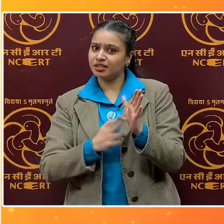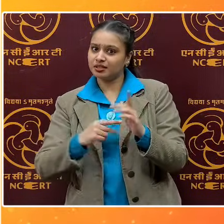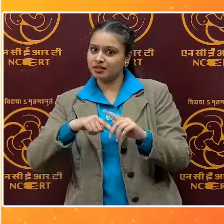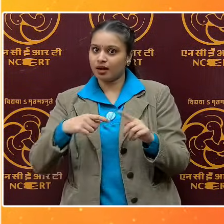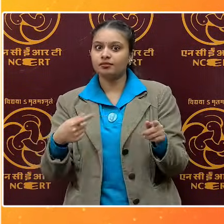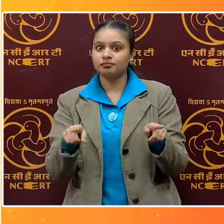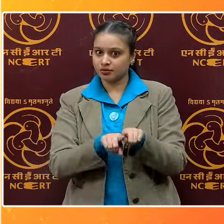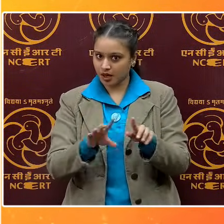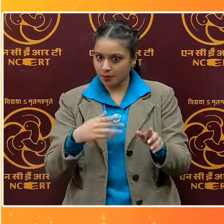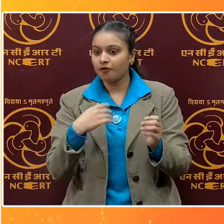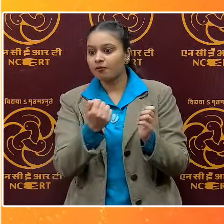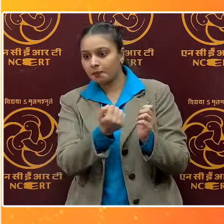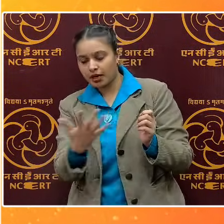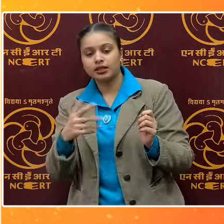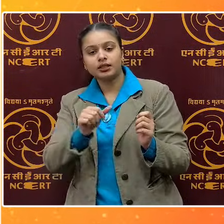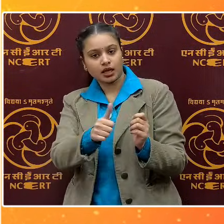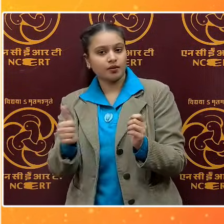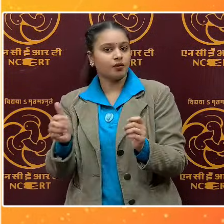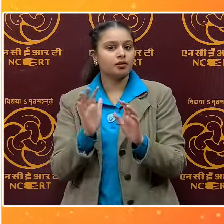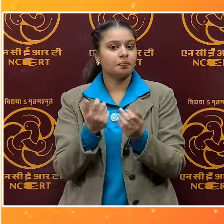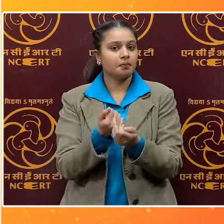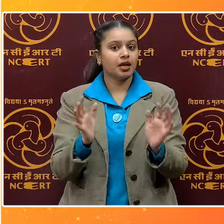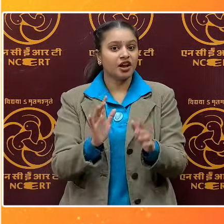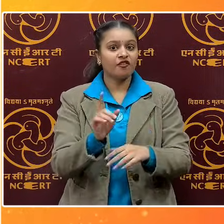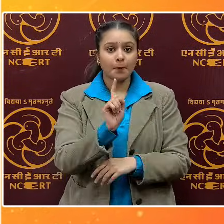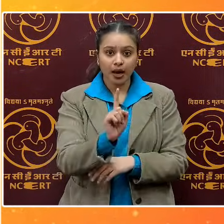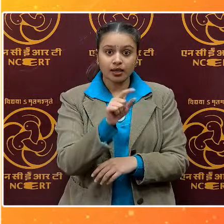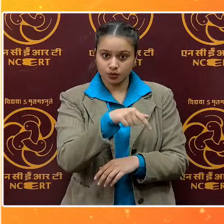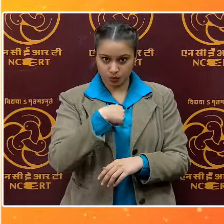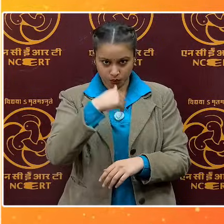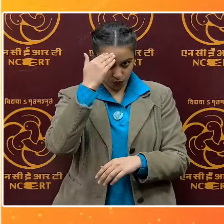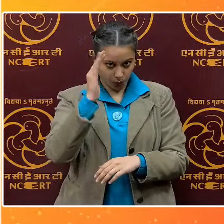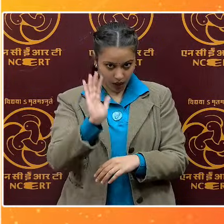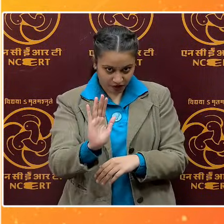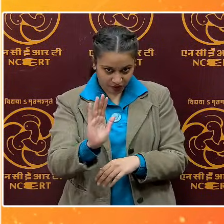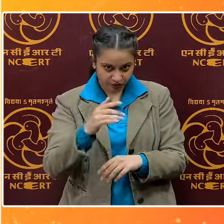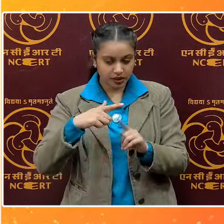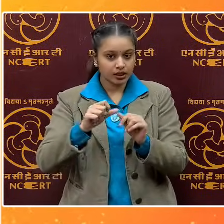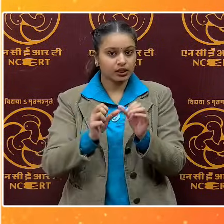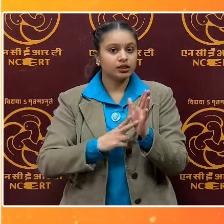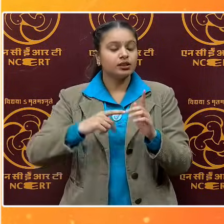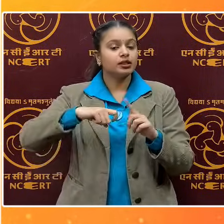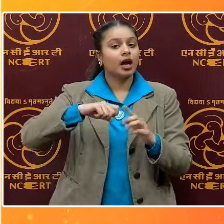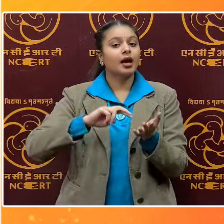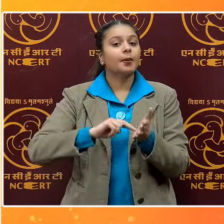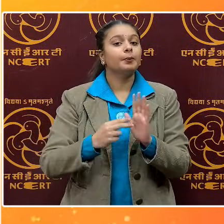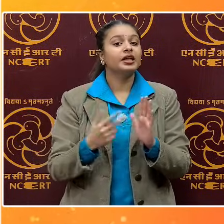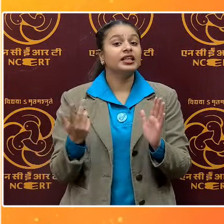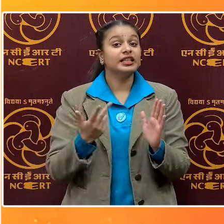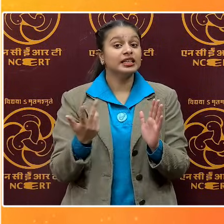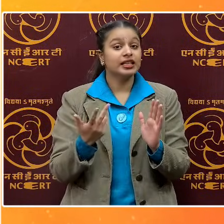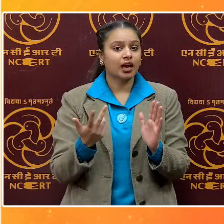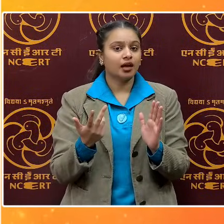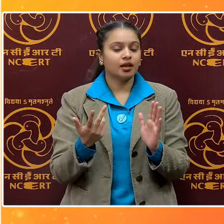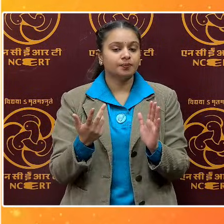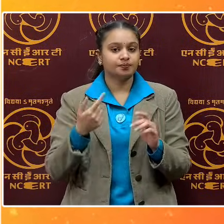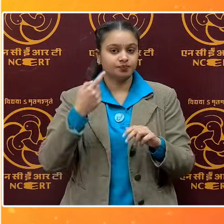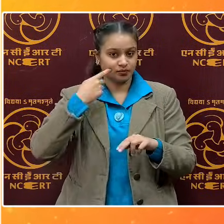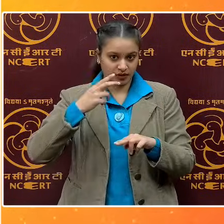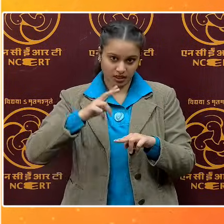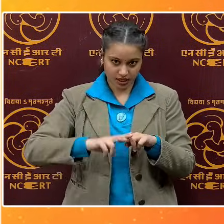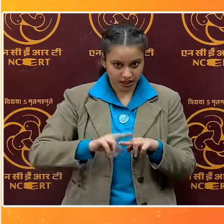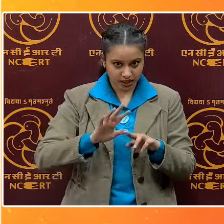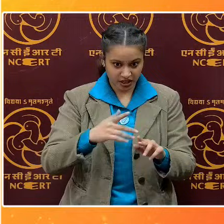there are various other tanks. But you know what a tank is? Before we move on to what a tank. So if you're not talking